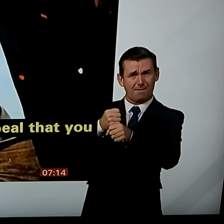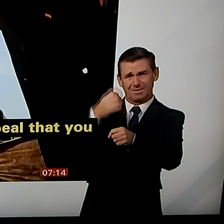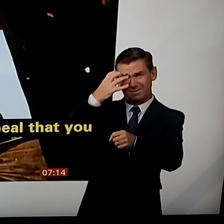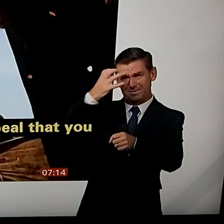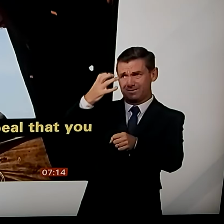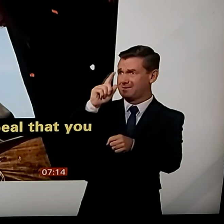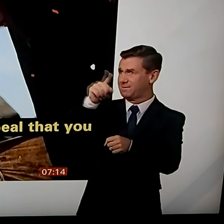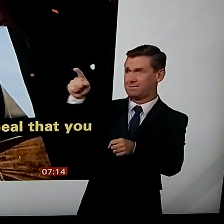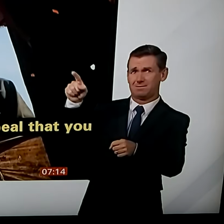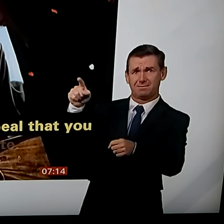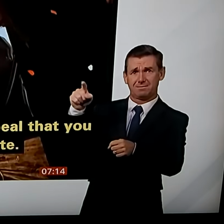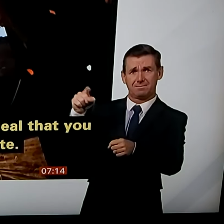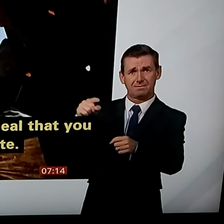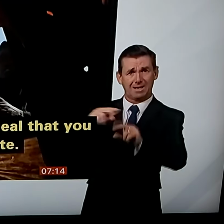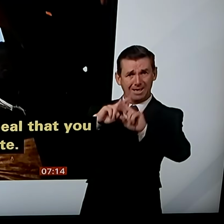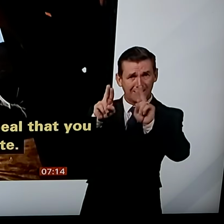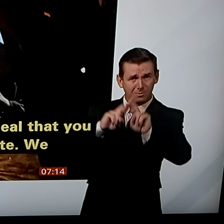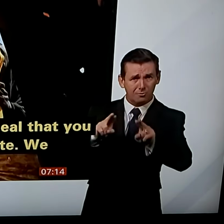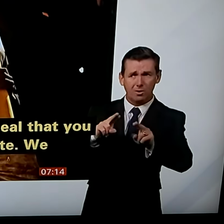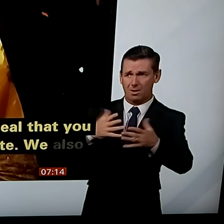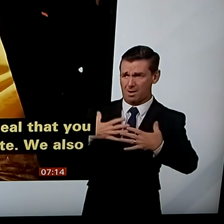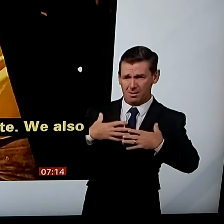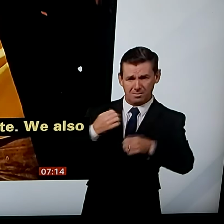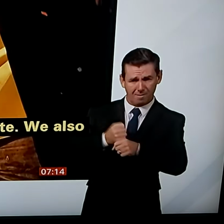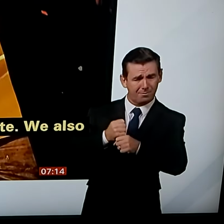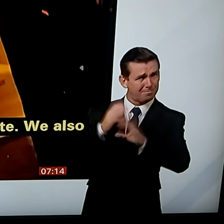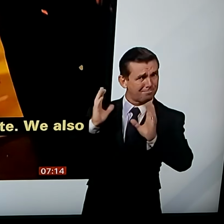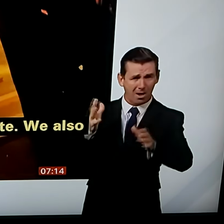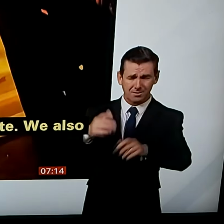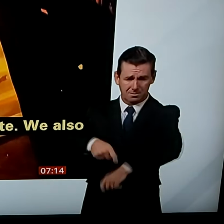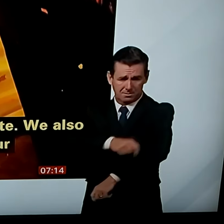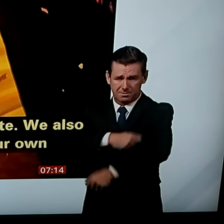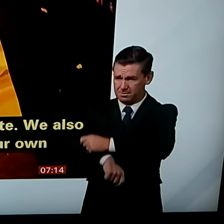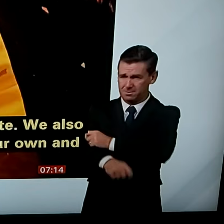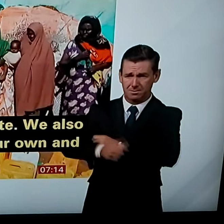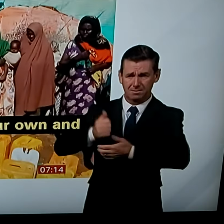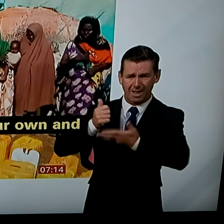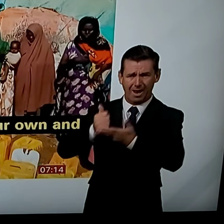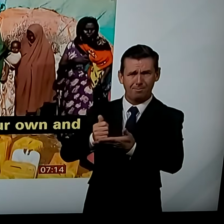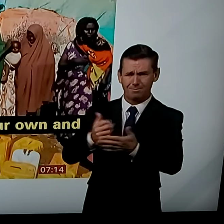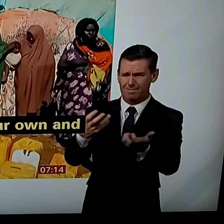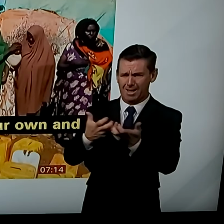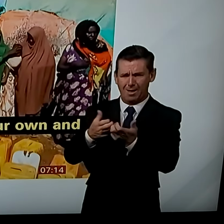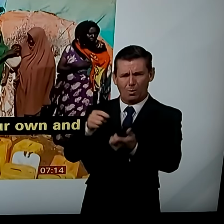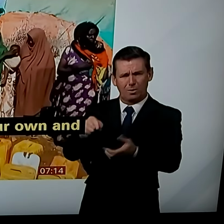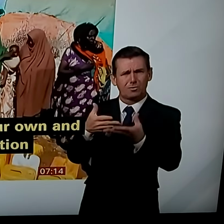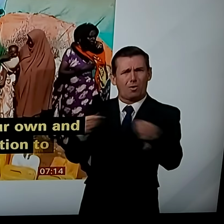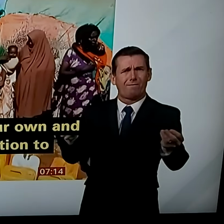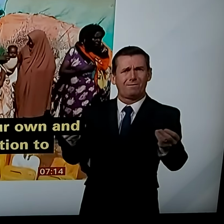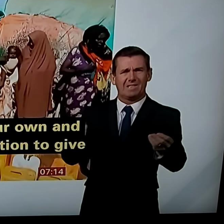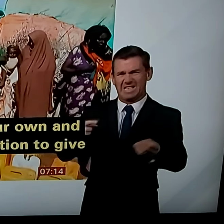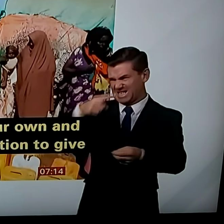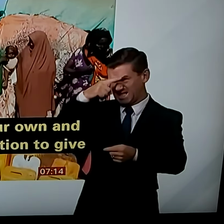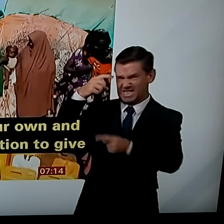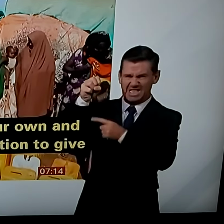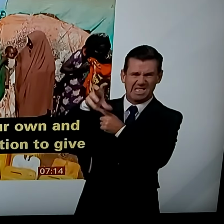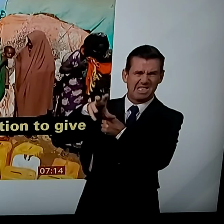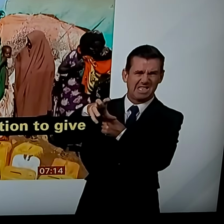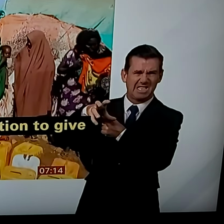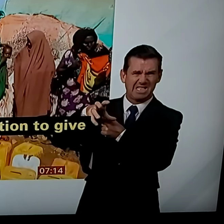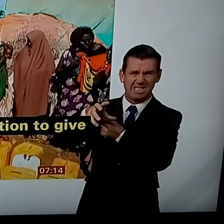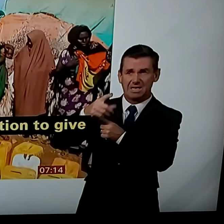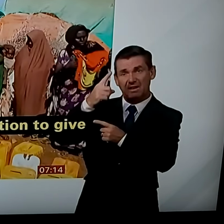and others, to really scale up their action to give support to withdraw from solutions. This climate crisis is not